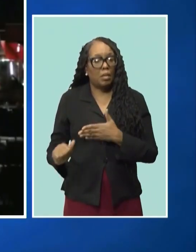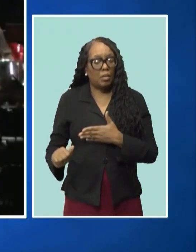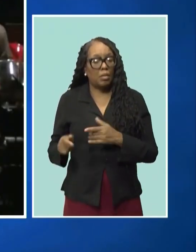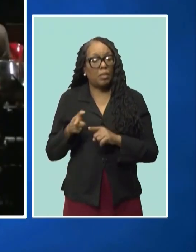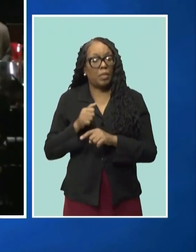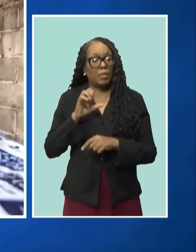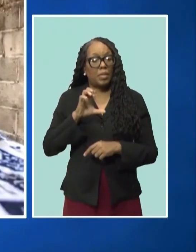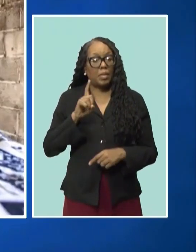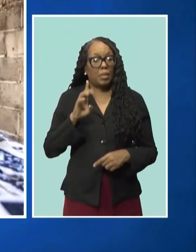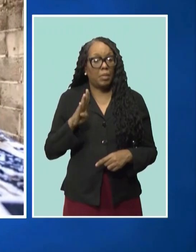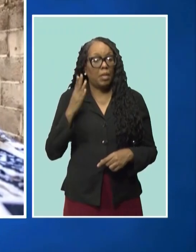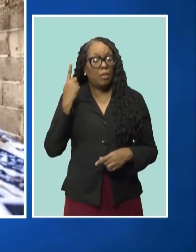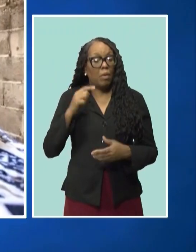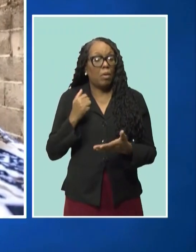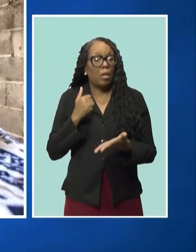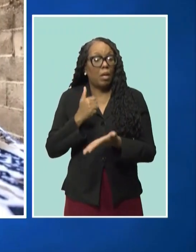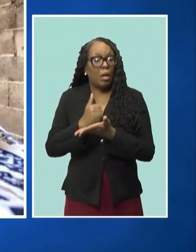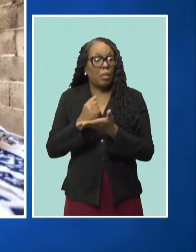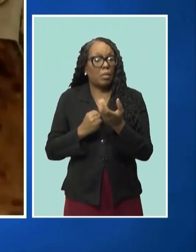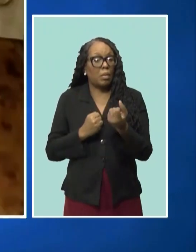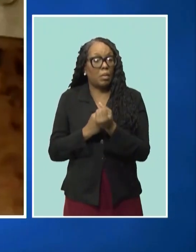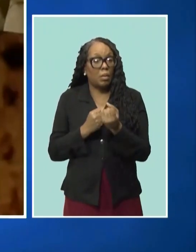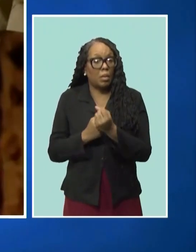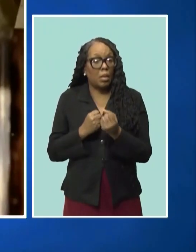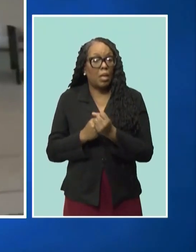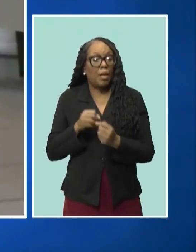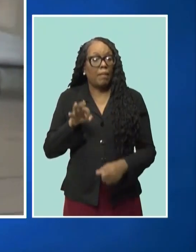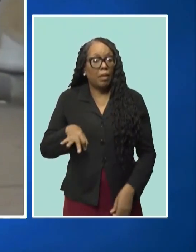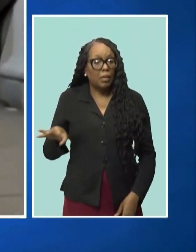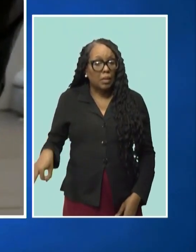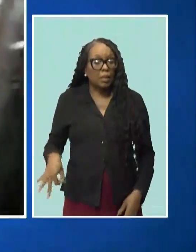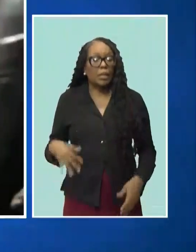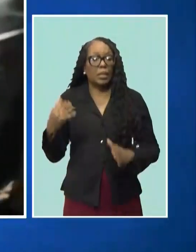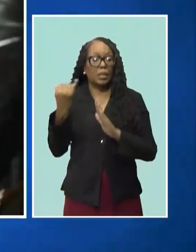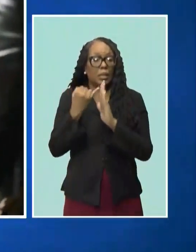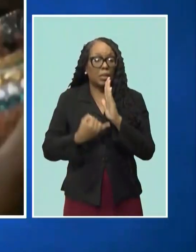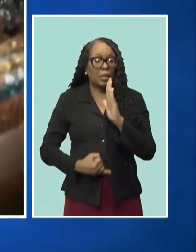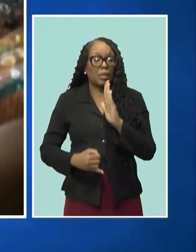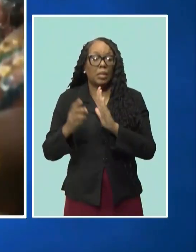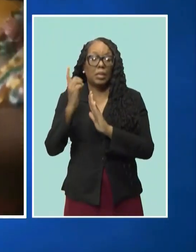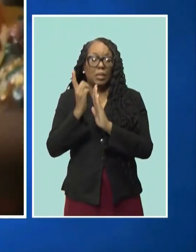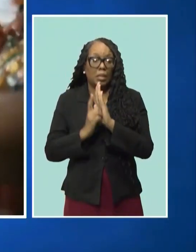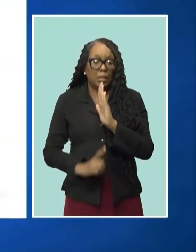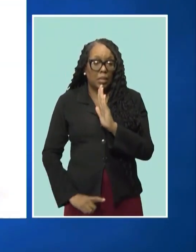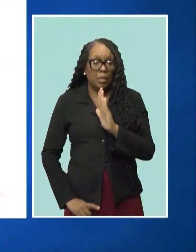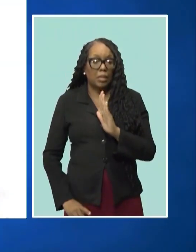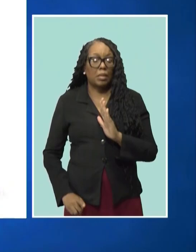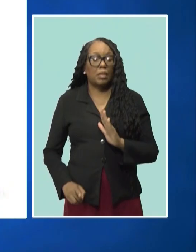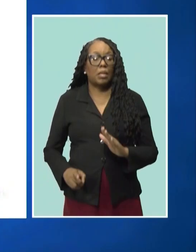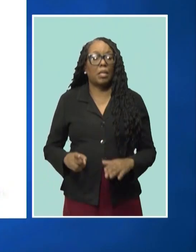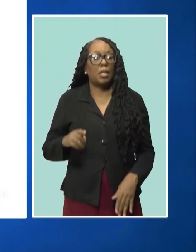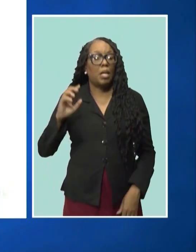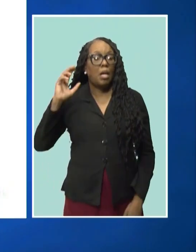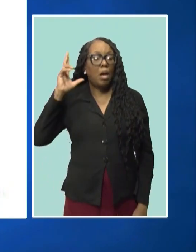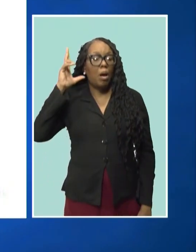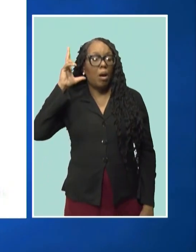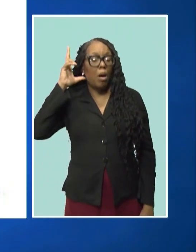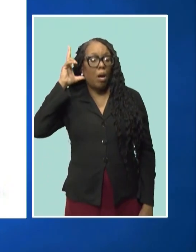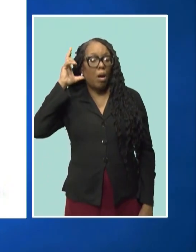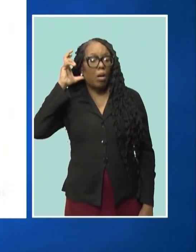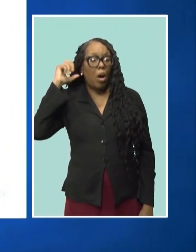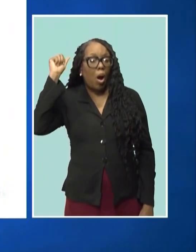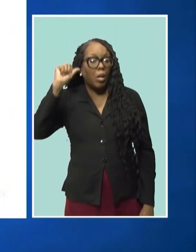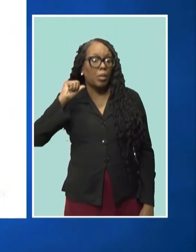of the creative industries, including fashion and contemporary design, visual arts, audio-visual, festivals